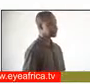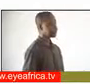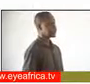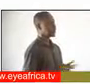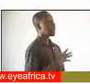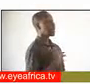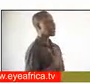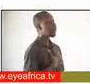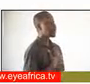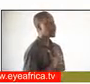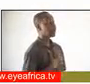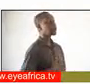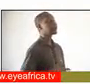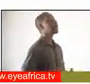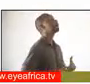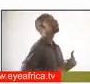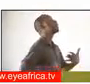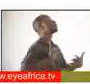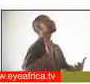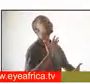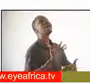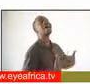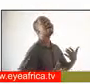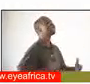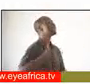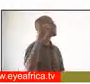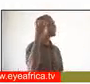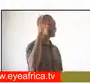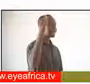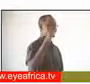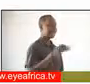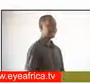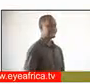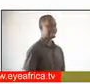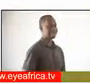I hope you have enjoyed the lesson.